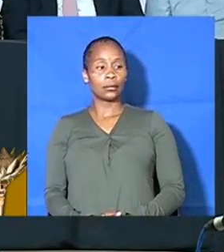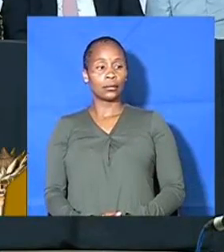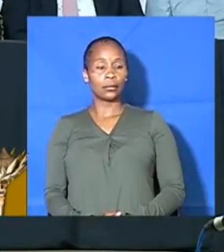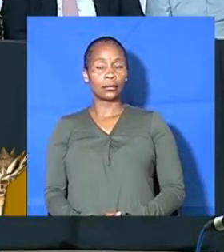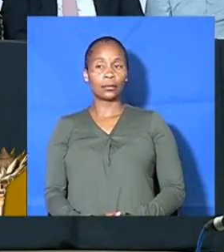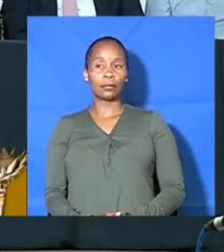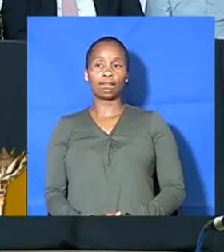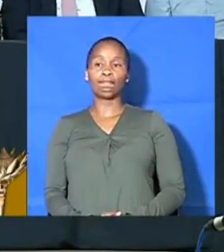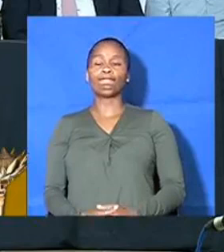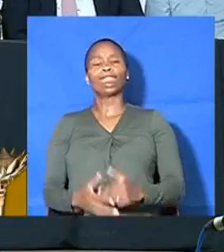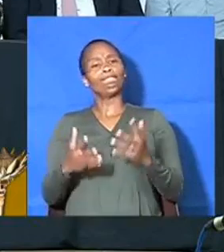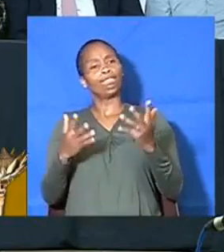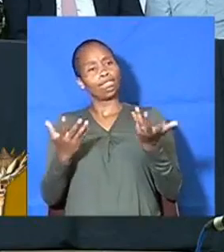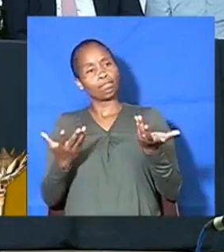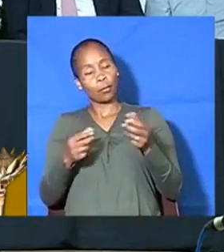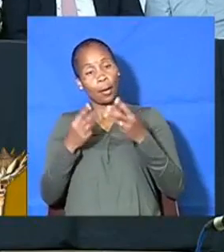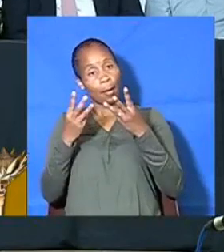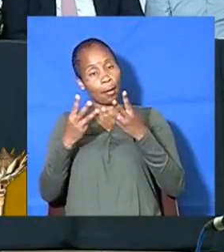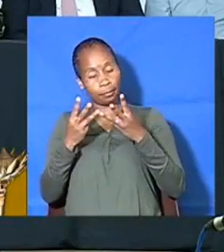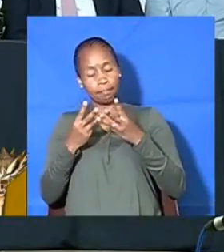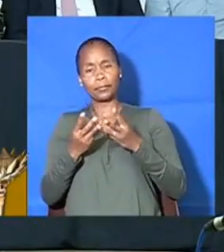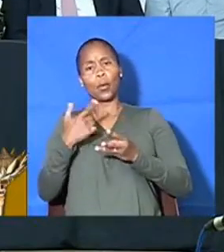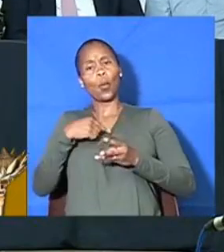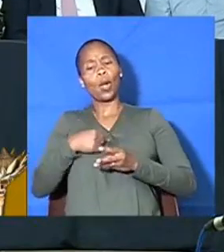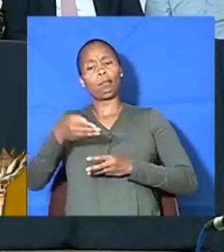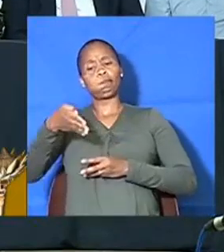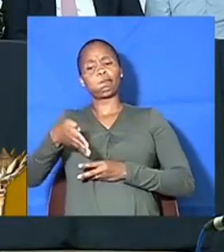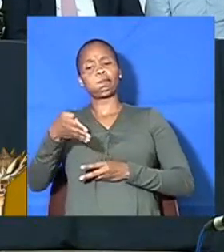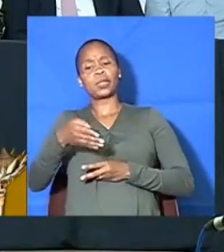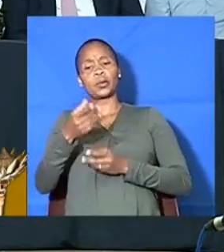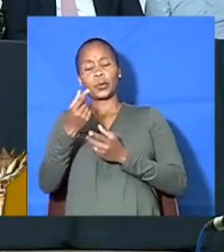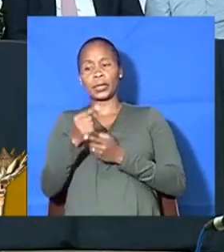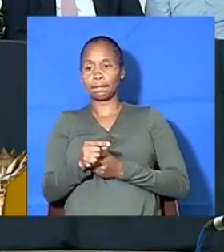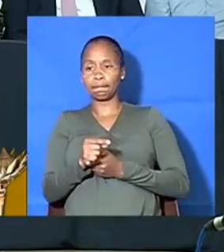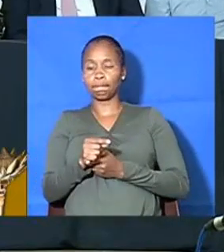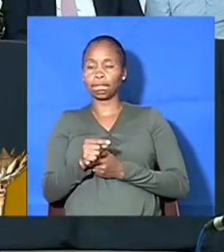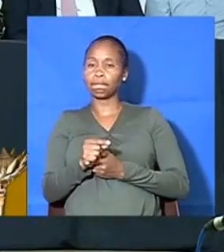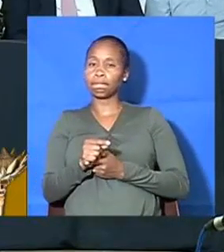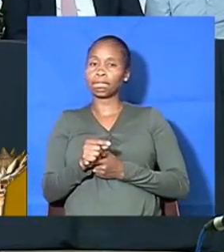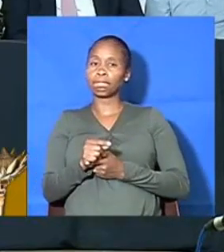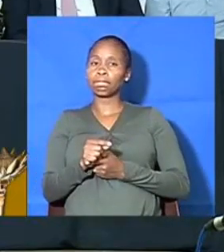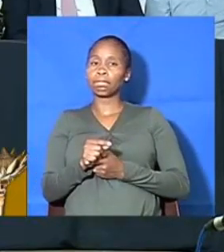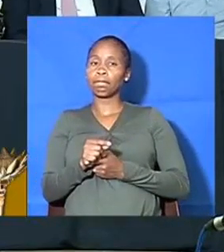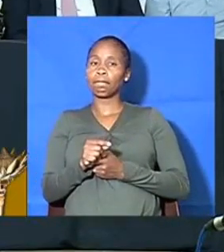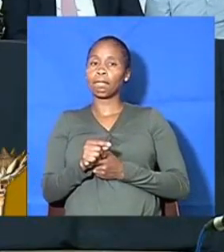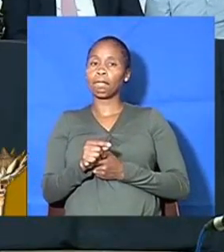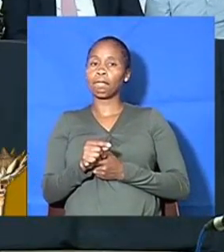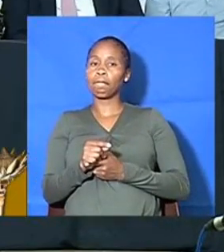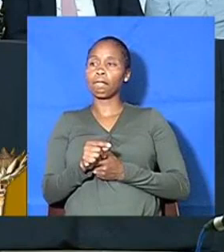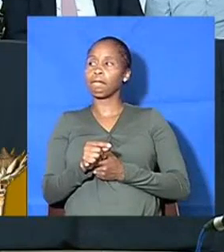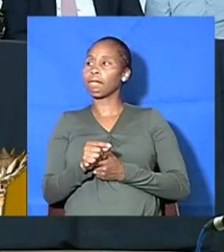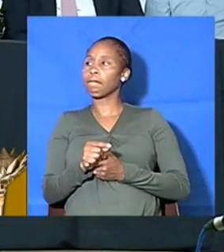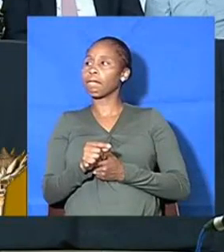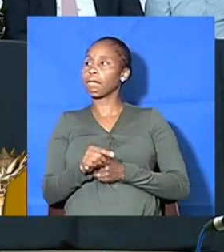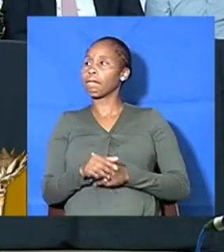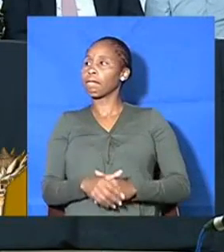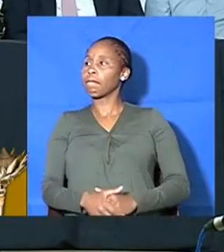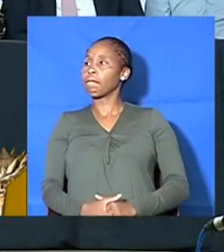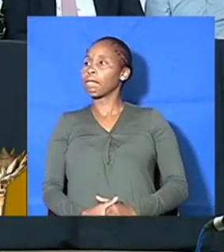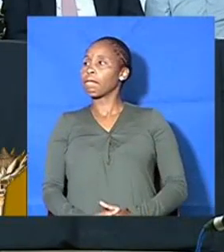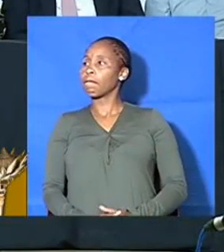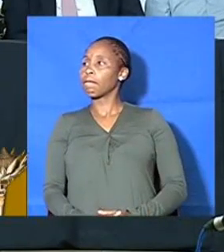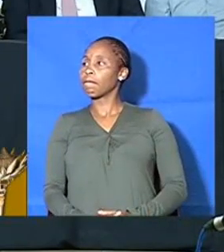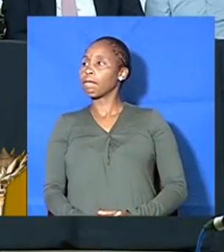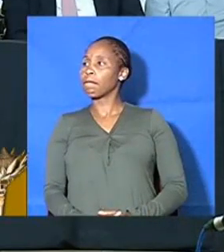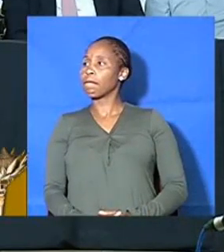kwa gazulu ga ba ntshuma ga botse e ga go diegella kae le kae kana mo South Africa mo longona. And